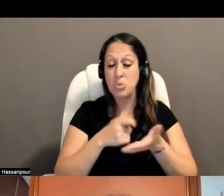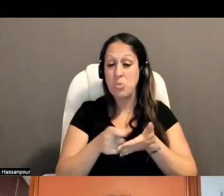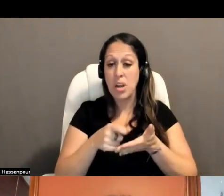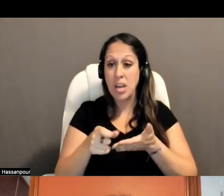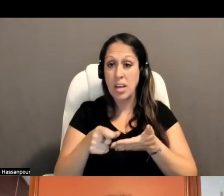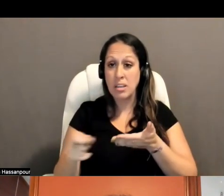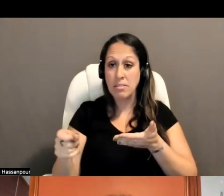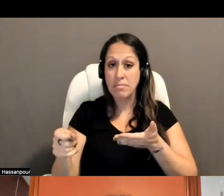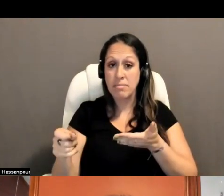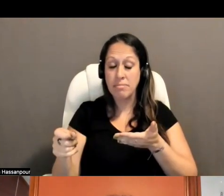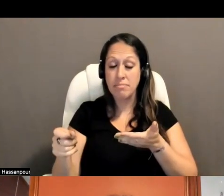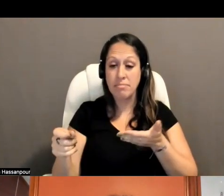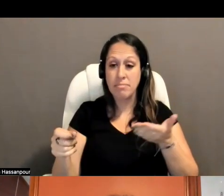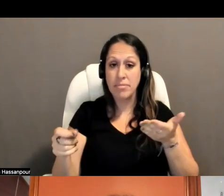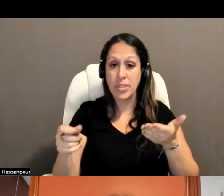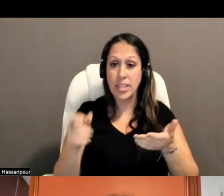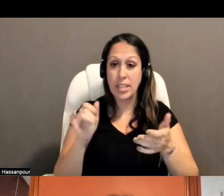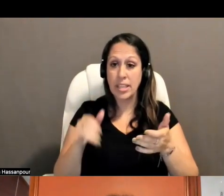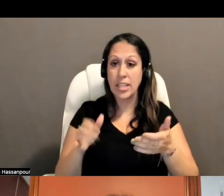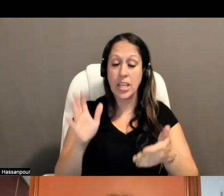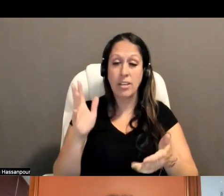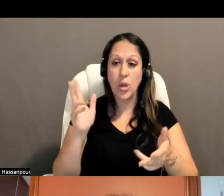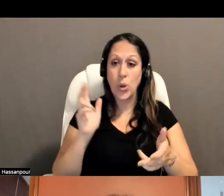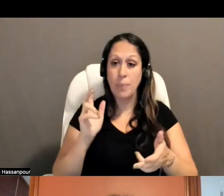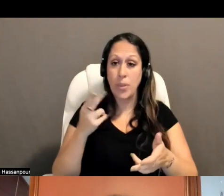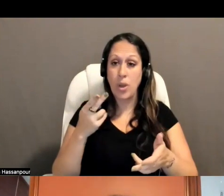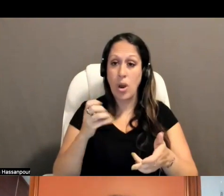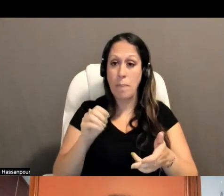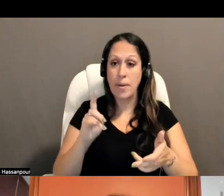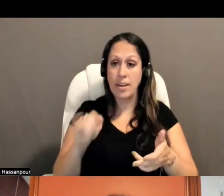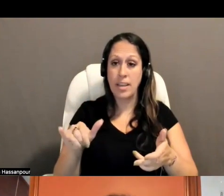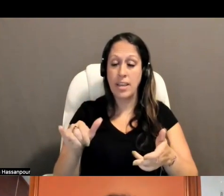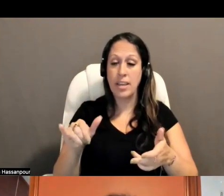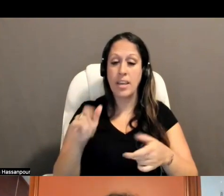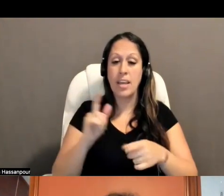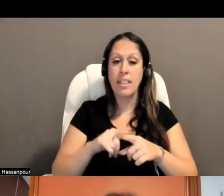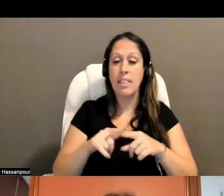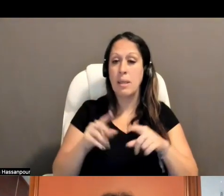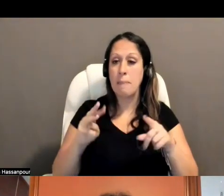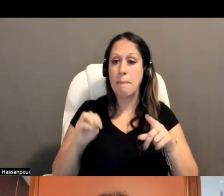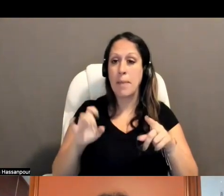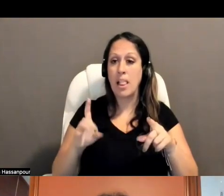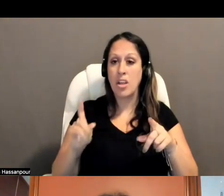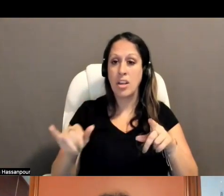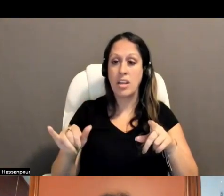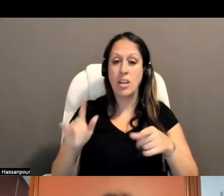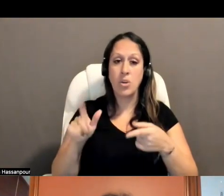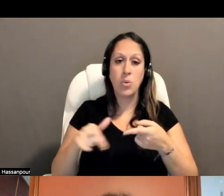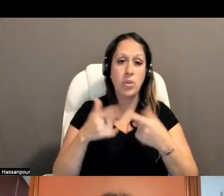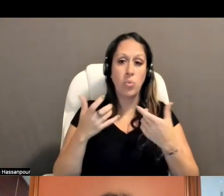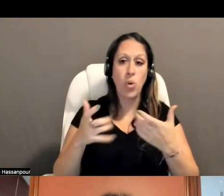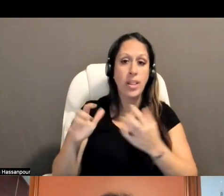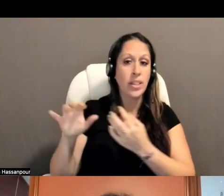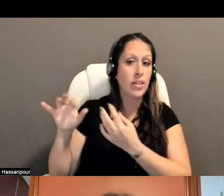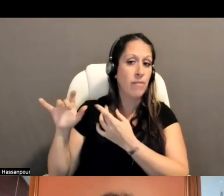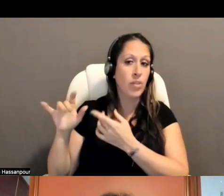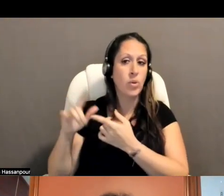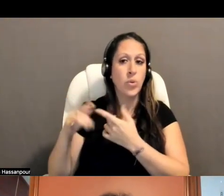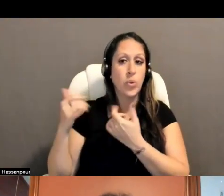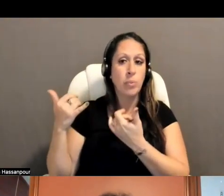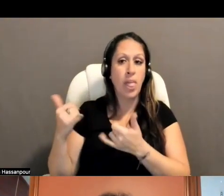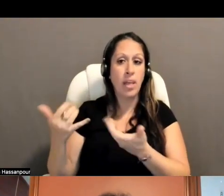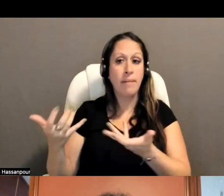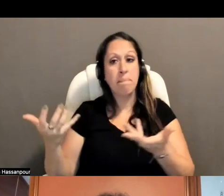out the harmonies, I suppose, oh, and then the melodies when you want, the flute to play the